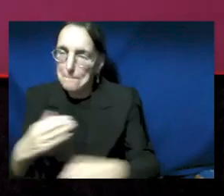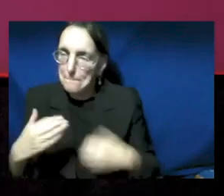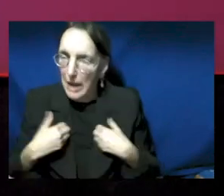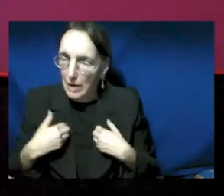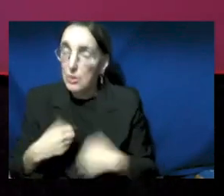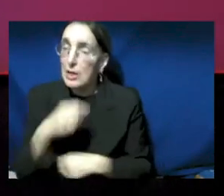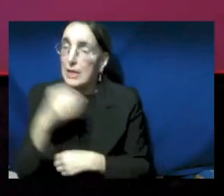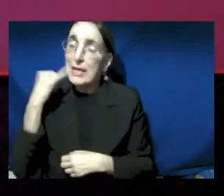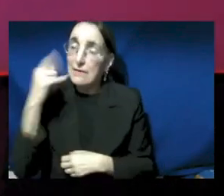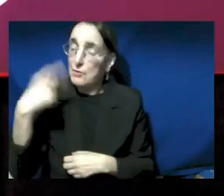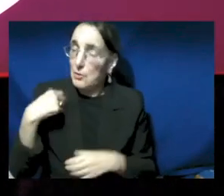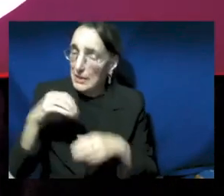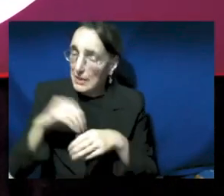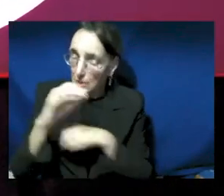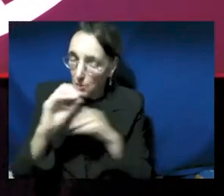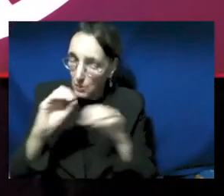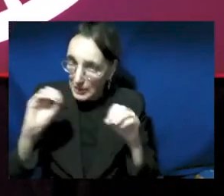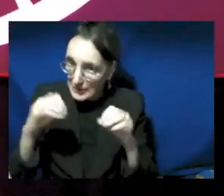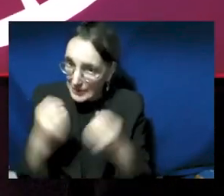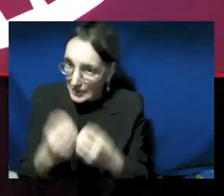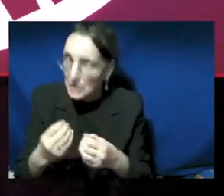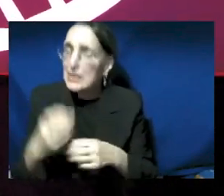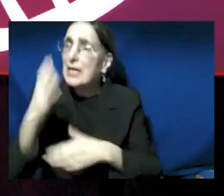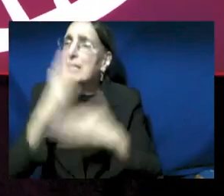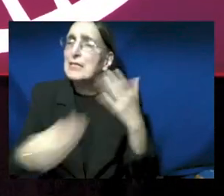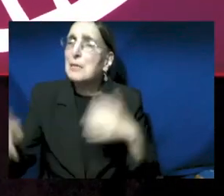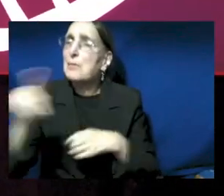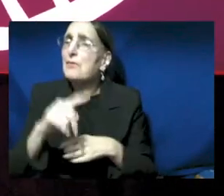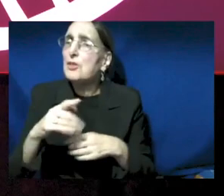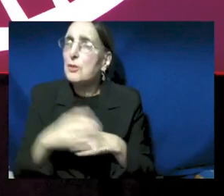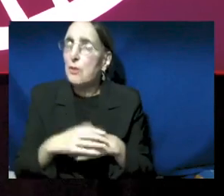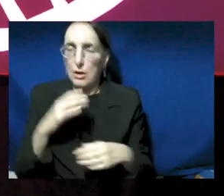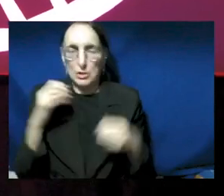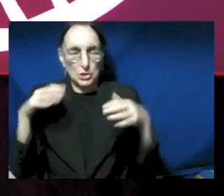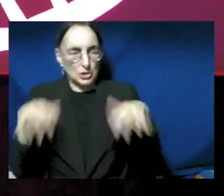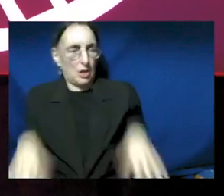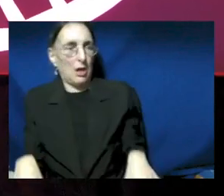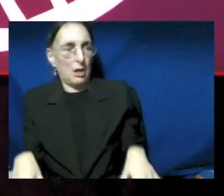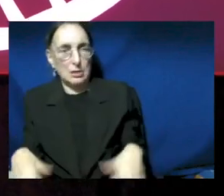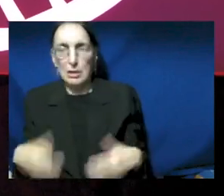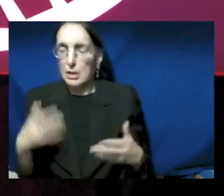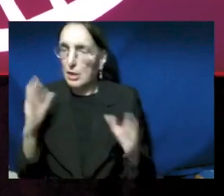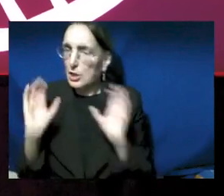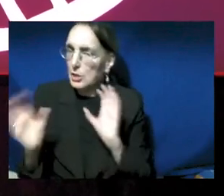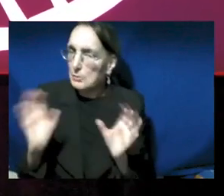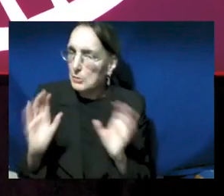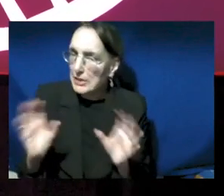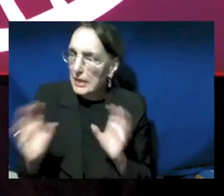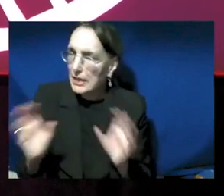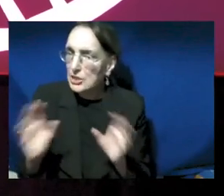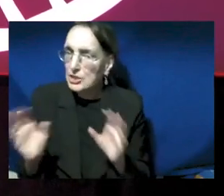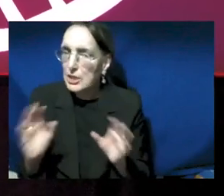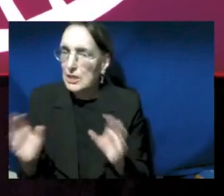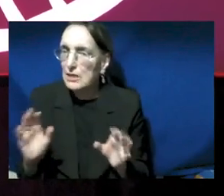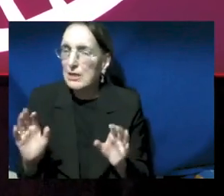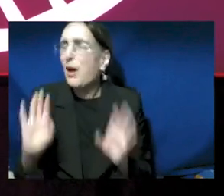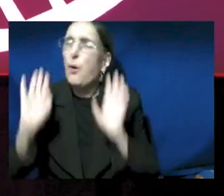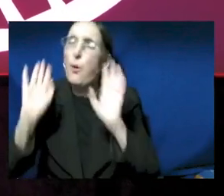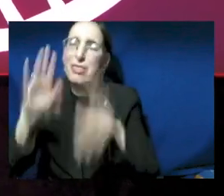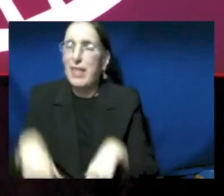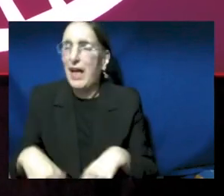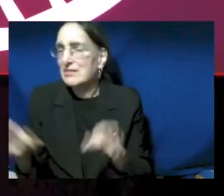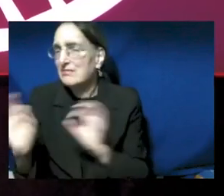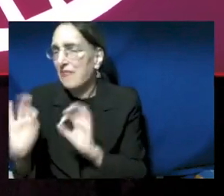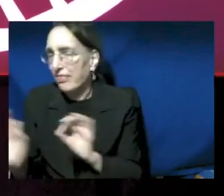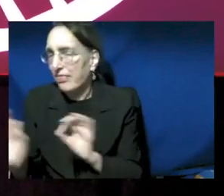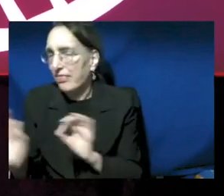organizations, some of you all maybe have shops in organizations that your communications were kind of like it was like the side thing, right? That we just